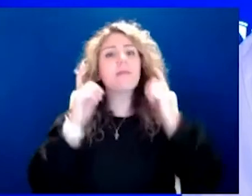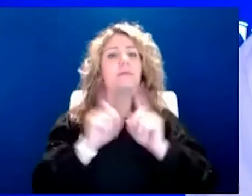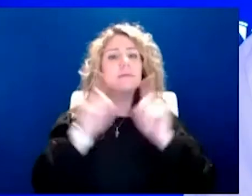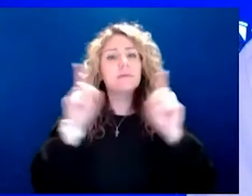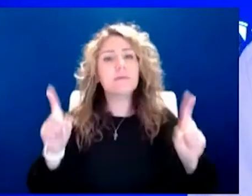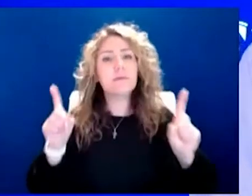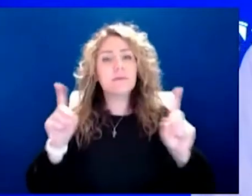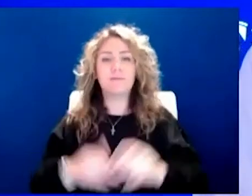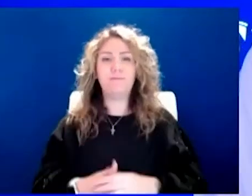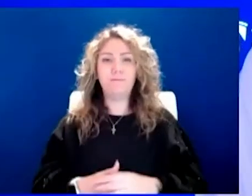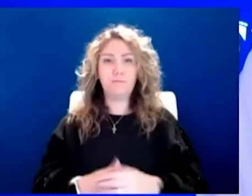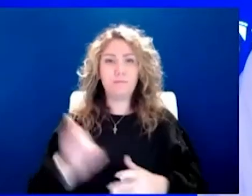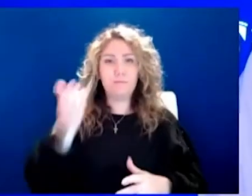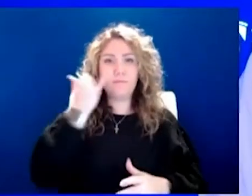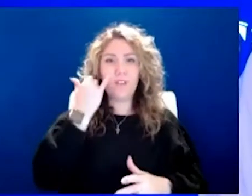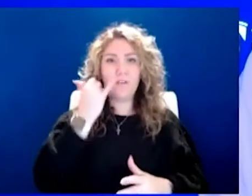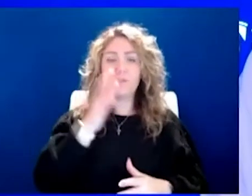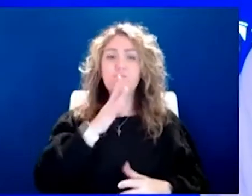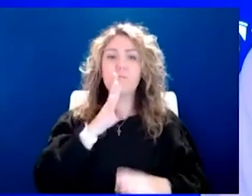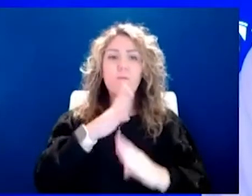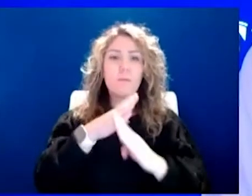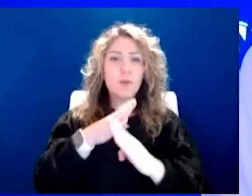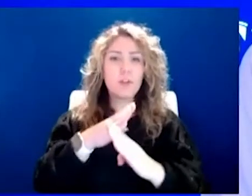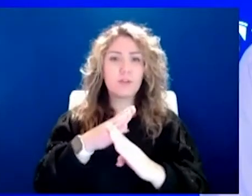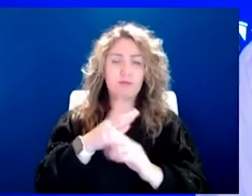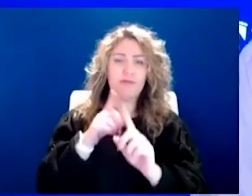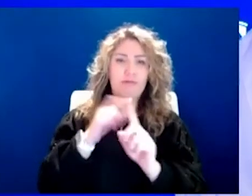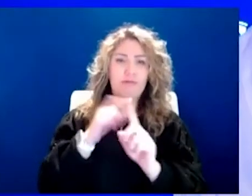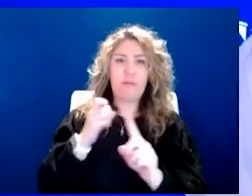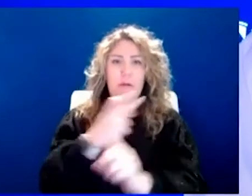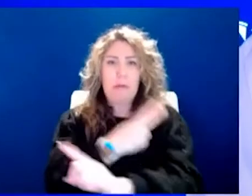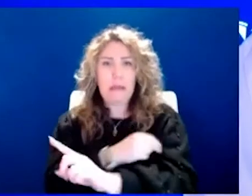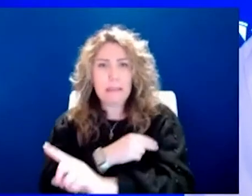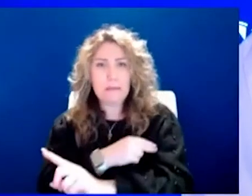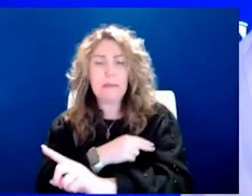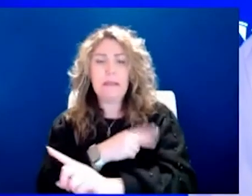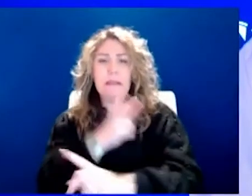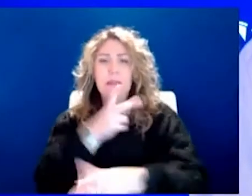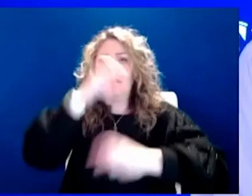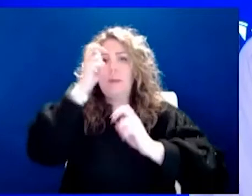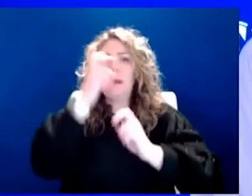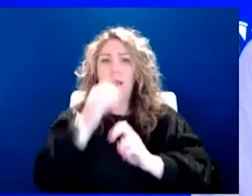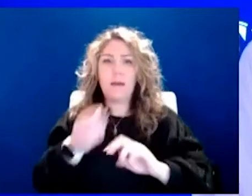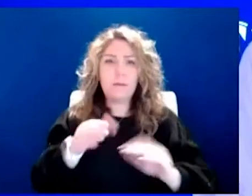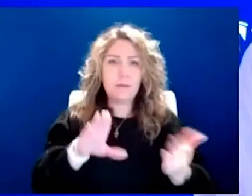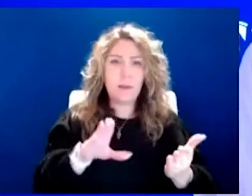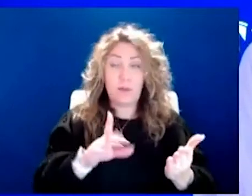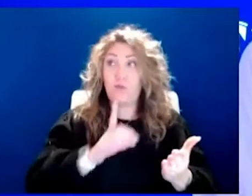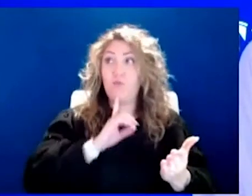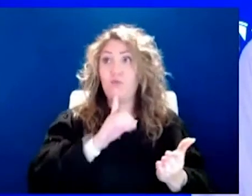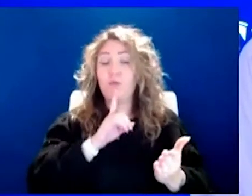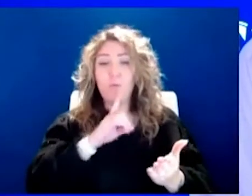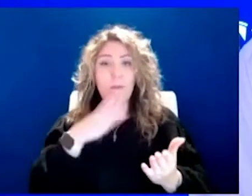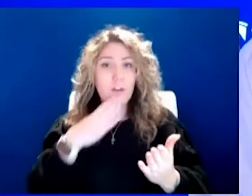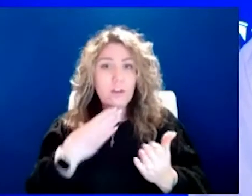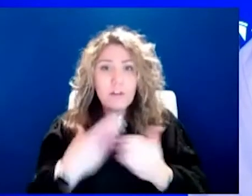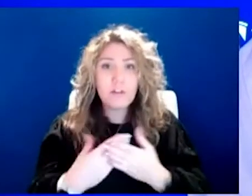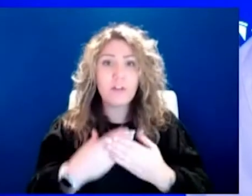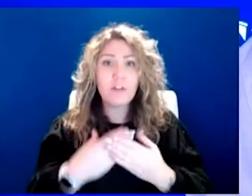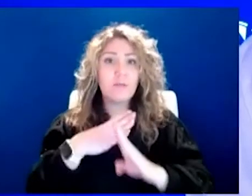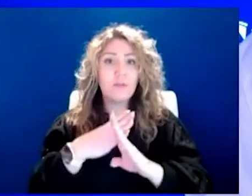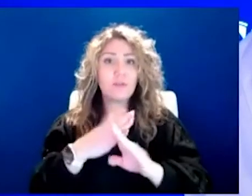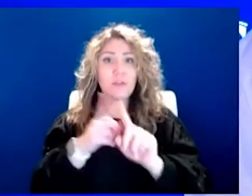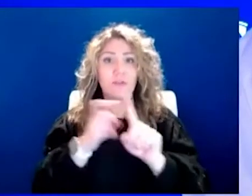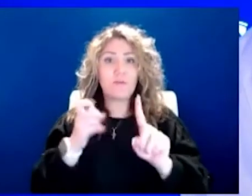are talking about protection from hospitalization, severe disease, and death, you still have very good protection from